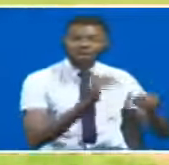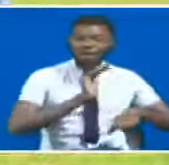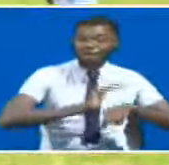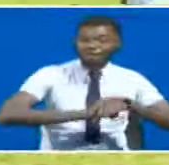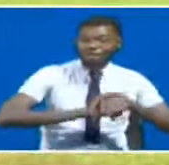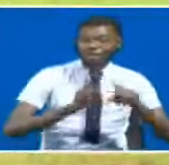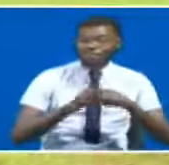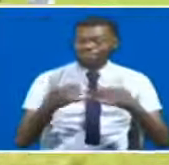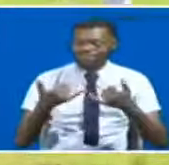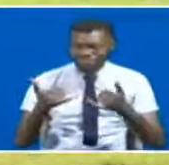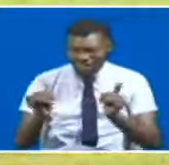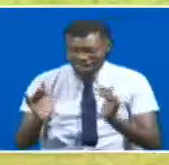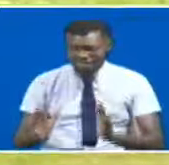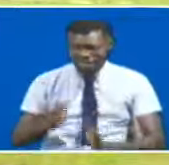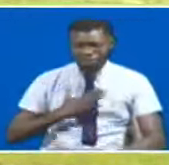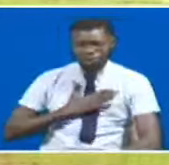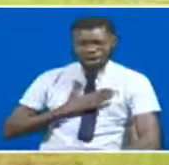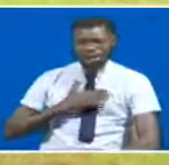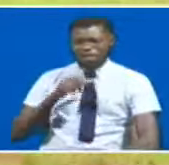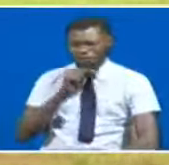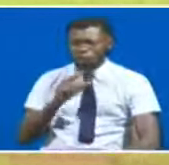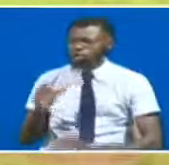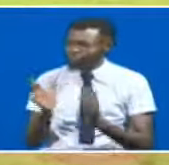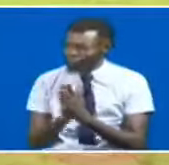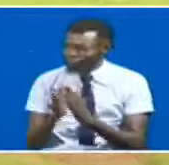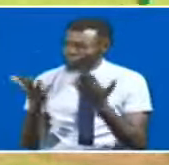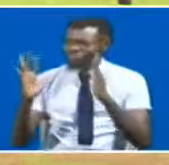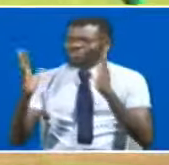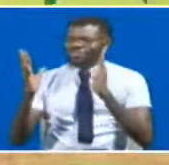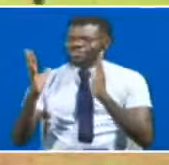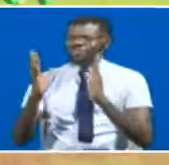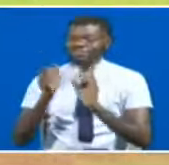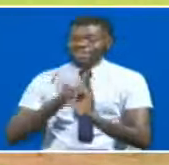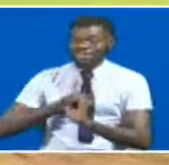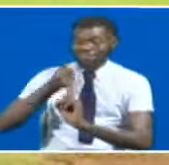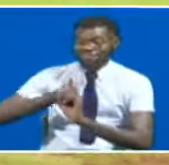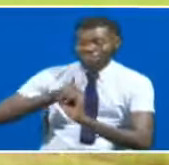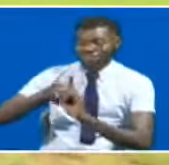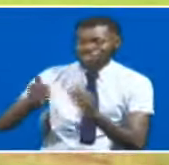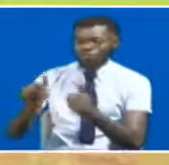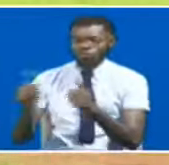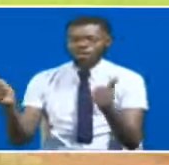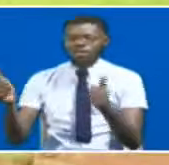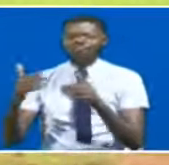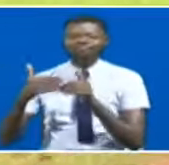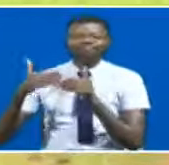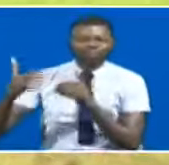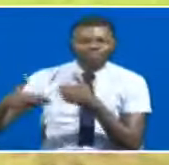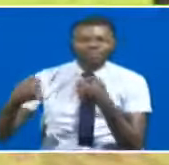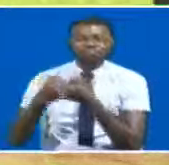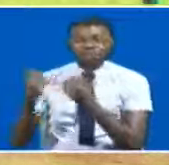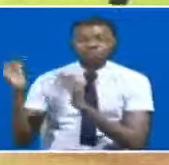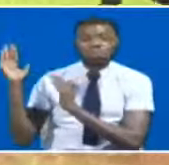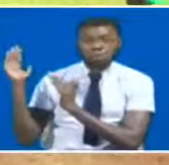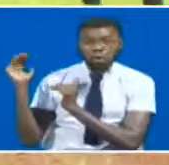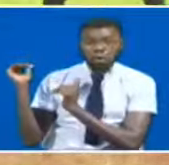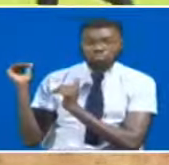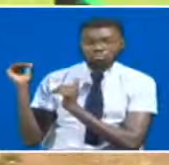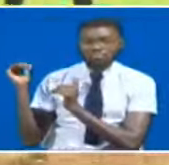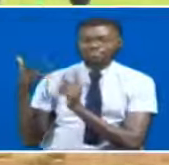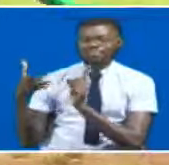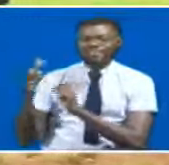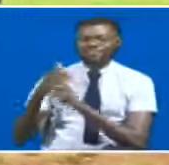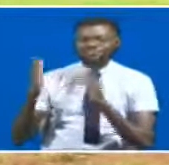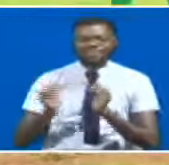boys, congratulations, stepped up well. So on to our next match, very very very big